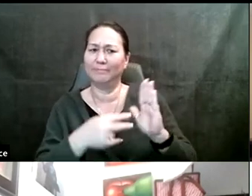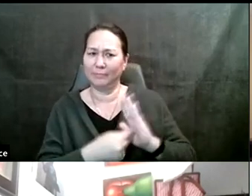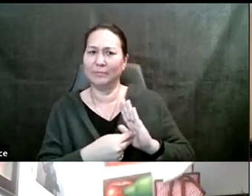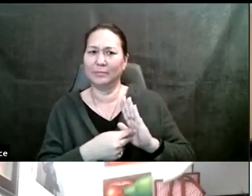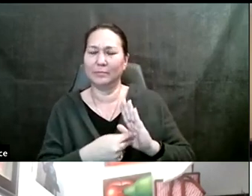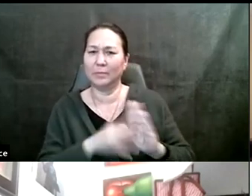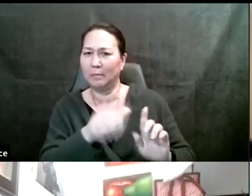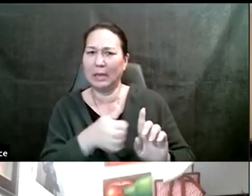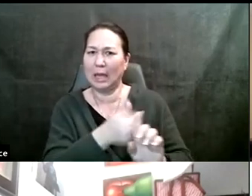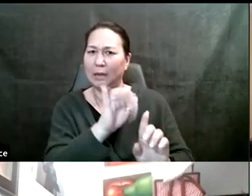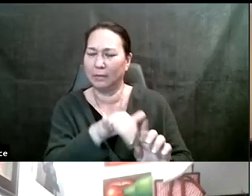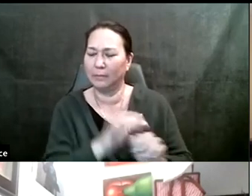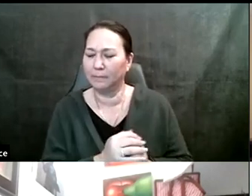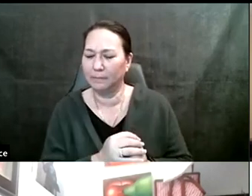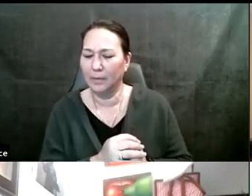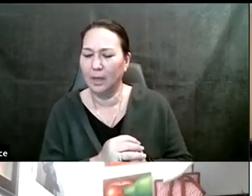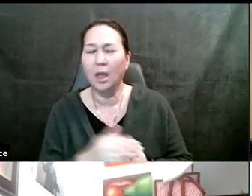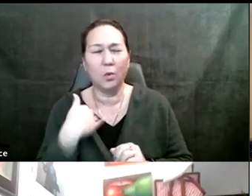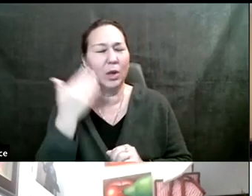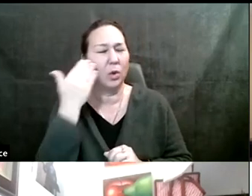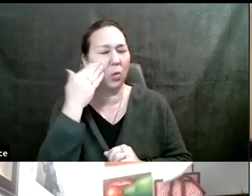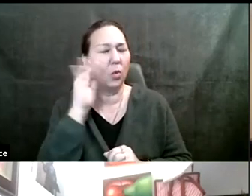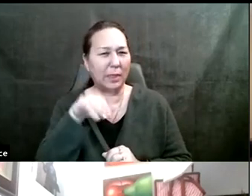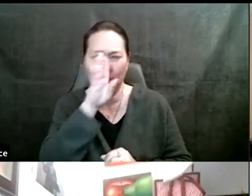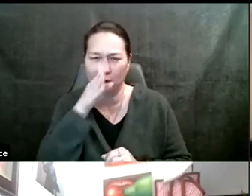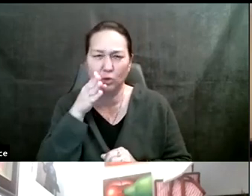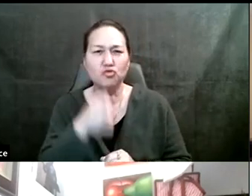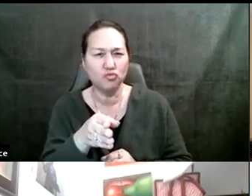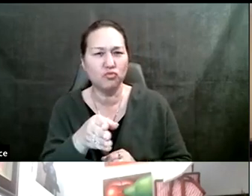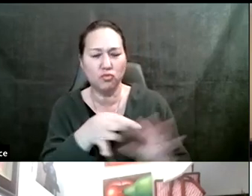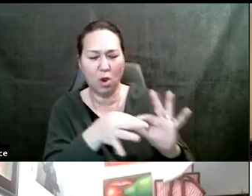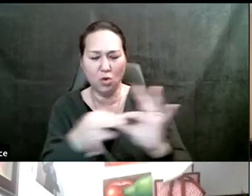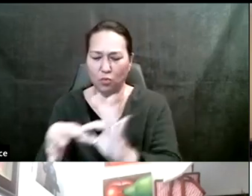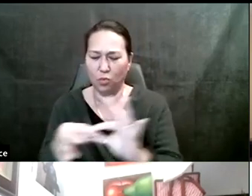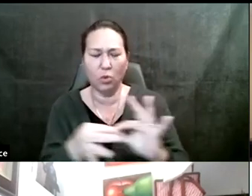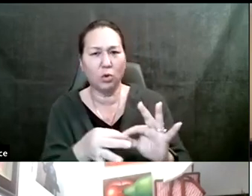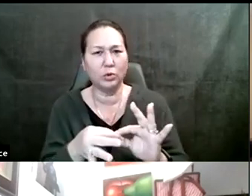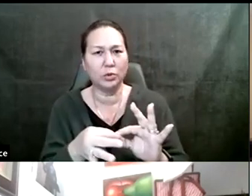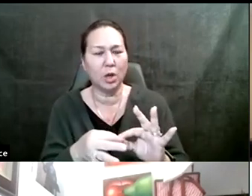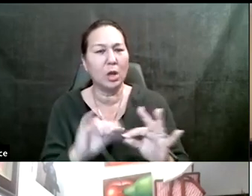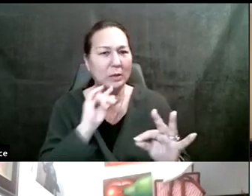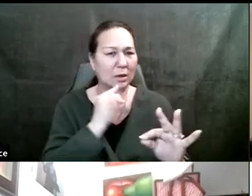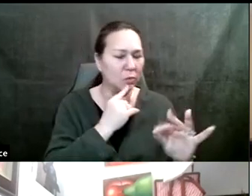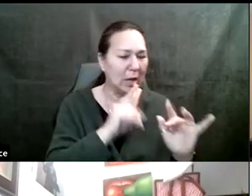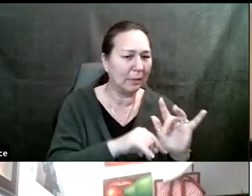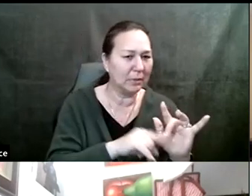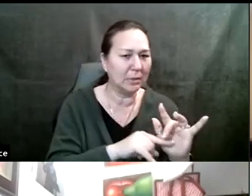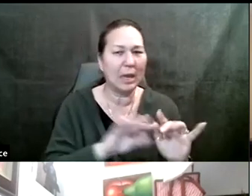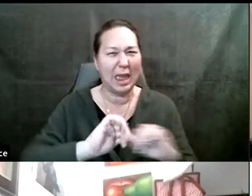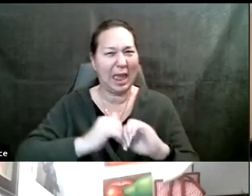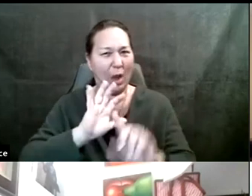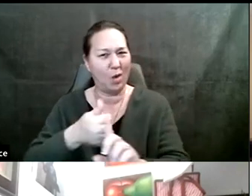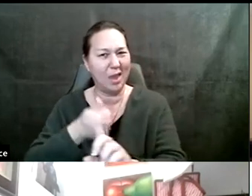know I mean it's such a direct correlation right on chronic absenteeism and the impact to our students so